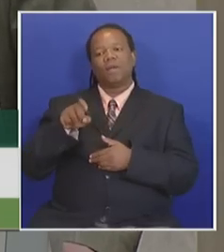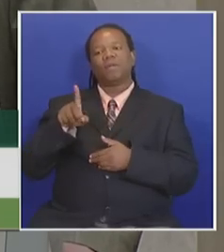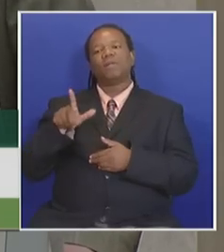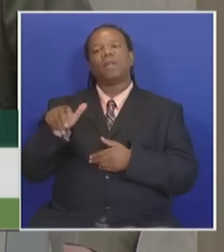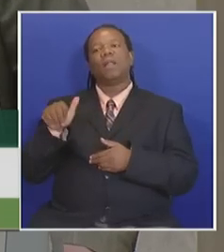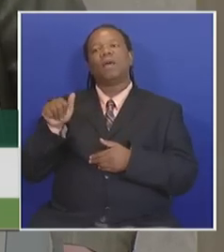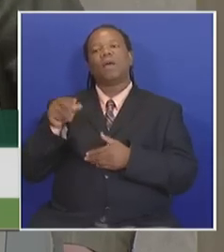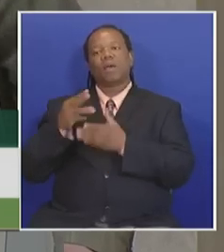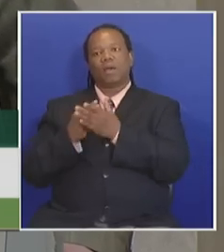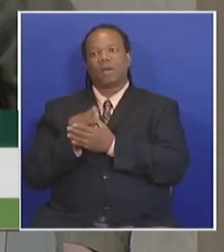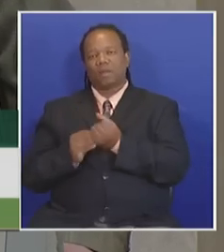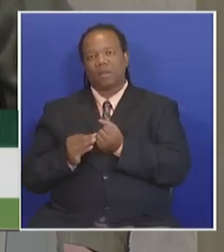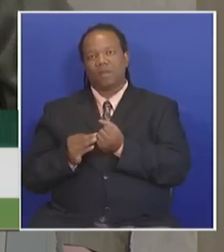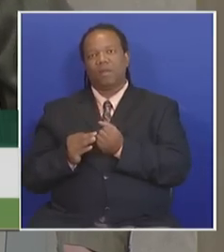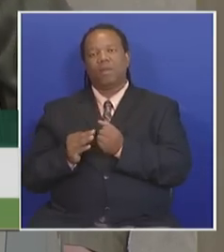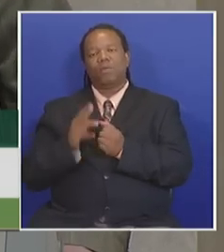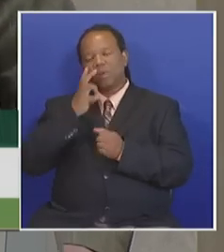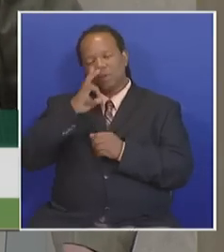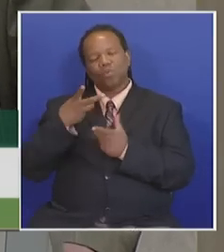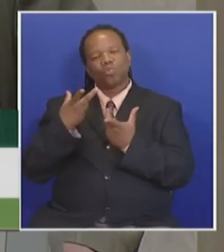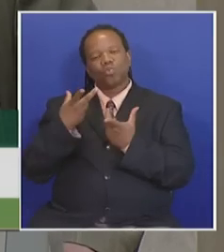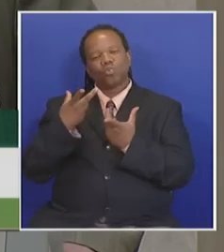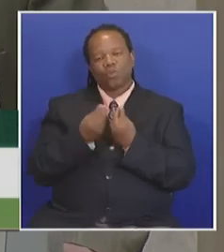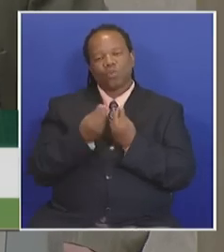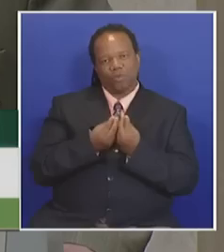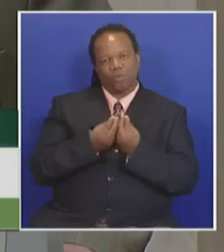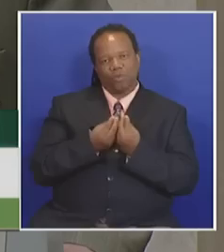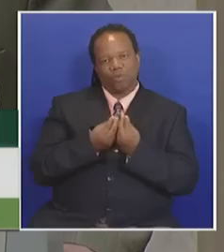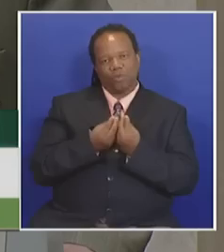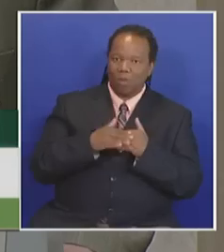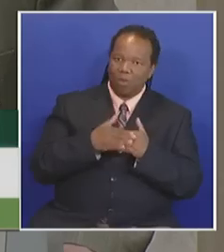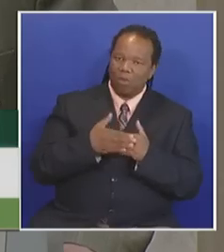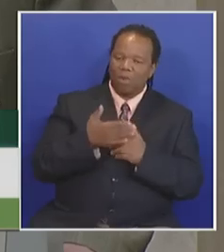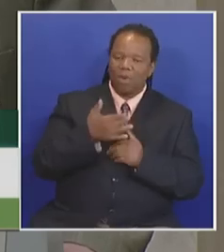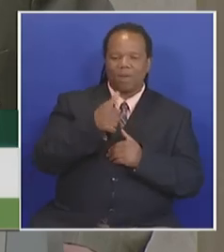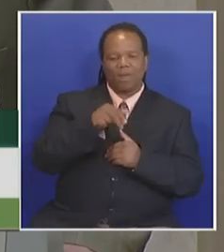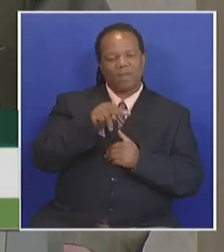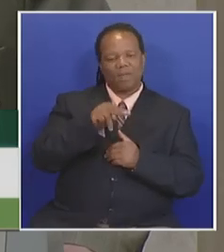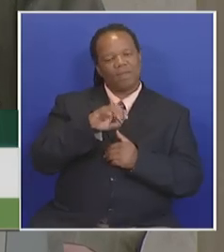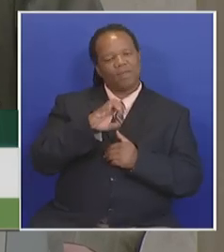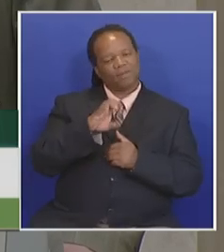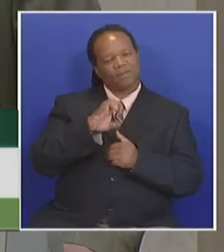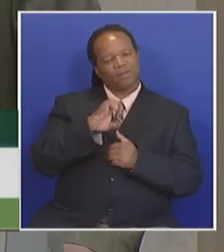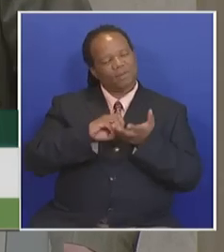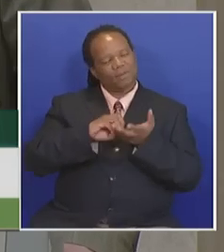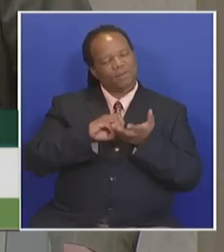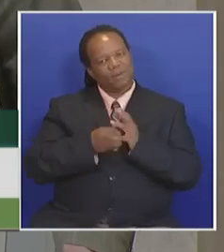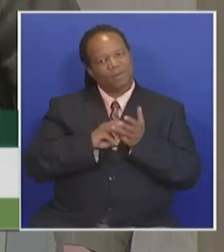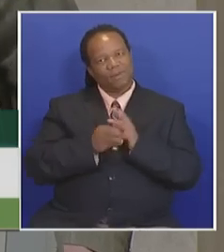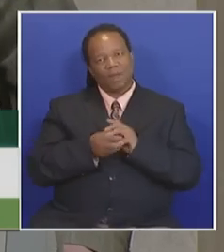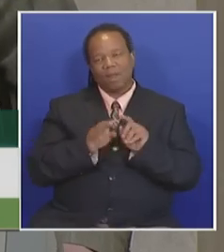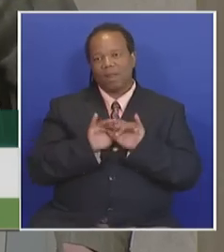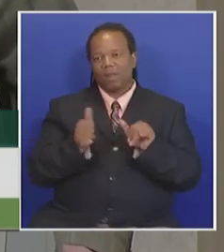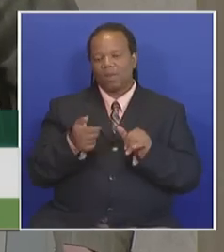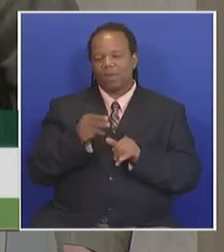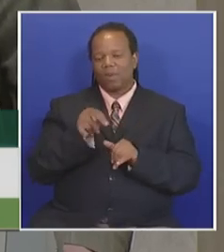done to speed up change. The ANC has historically pursued the ideal of